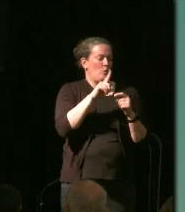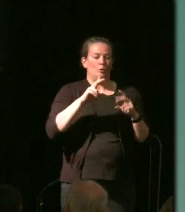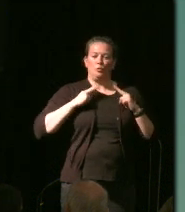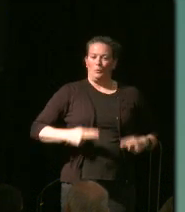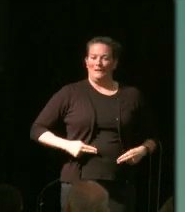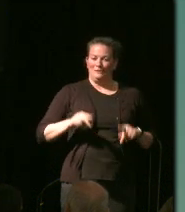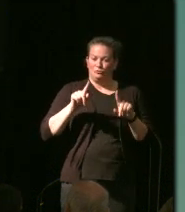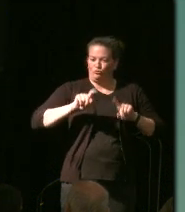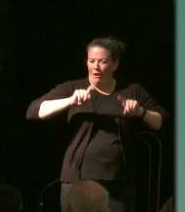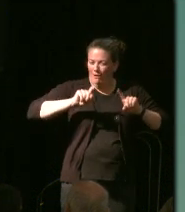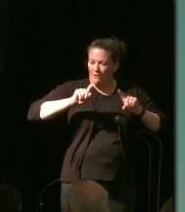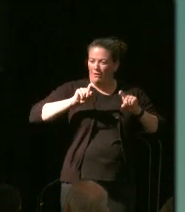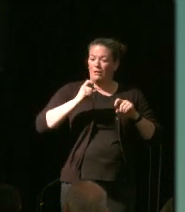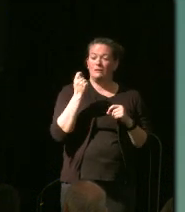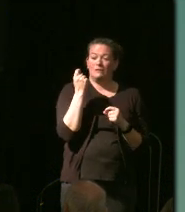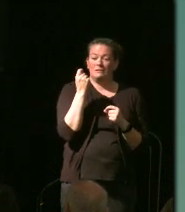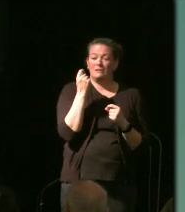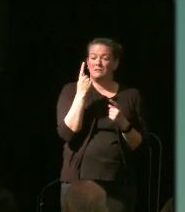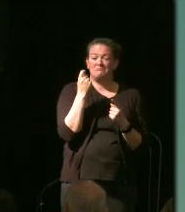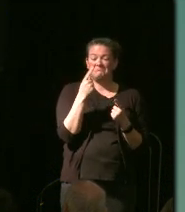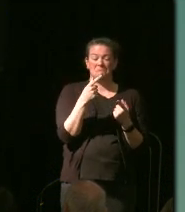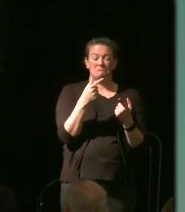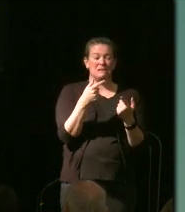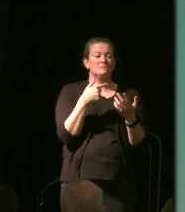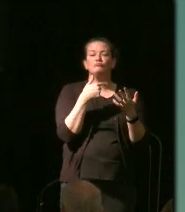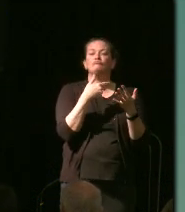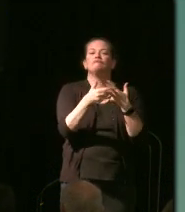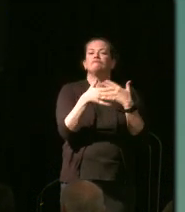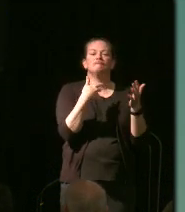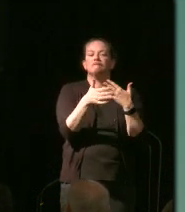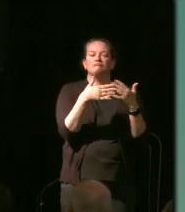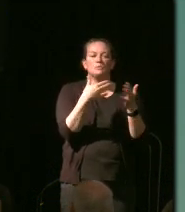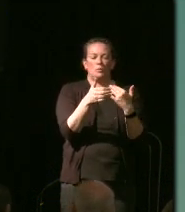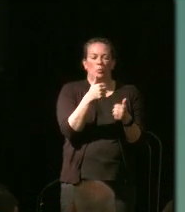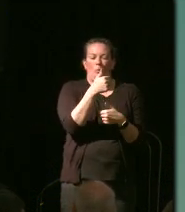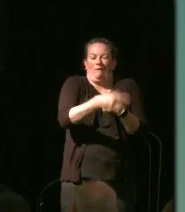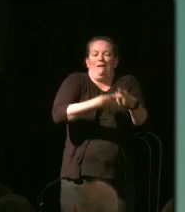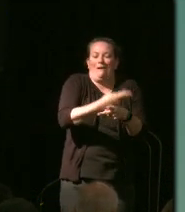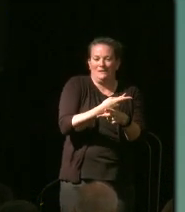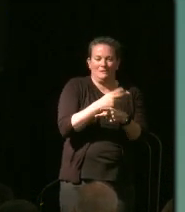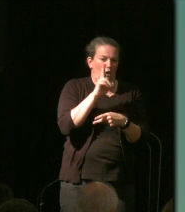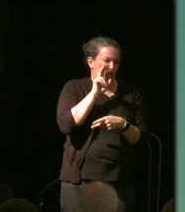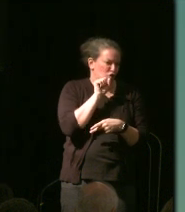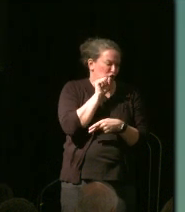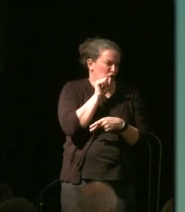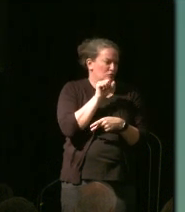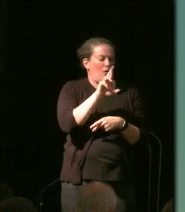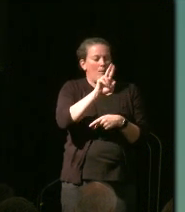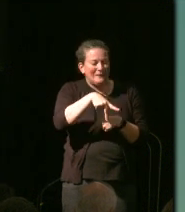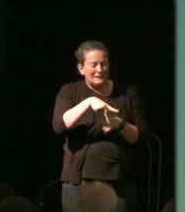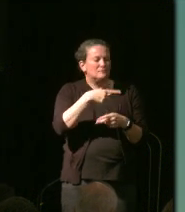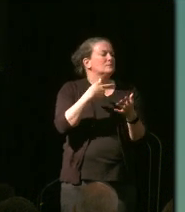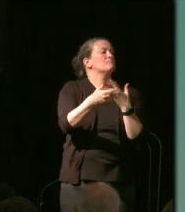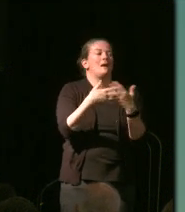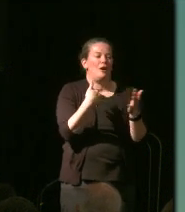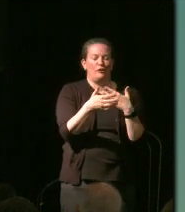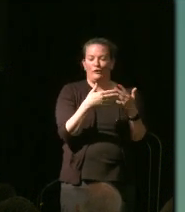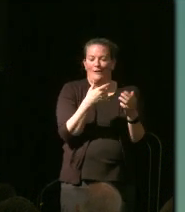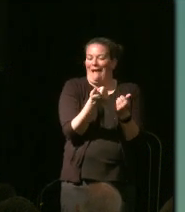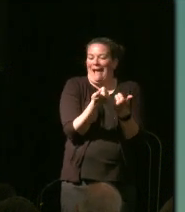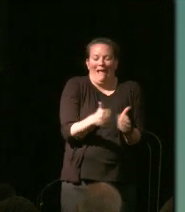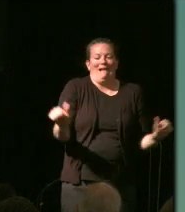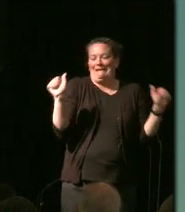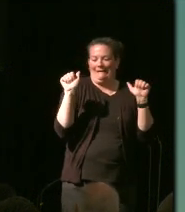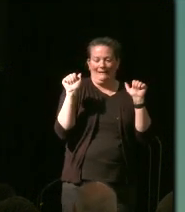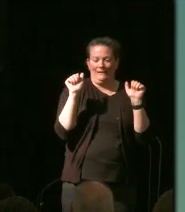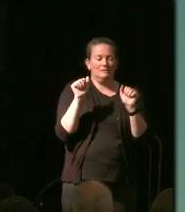gene agnostic, so almost anyone with an RP diagnosis could potentially benefit. It's minimally invasive. It's just a simple